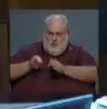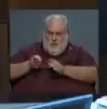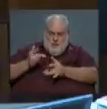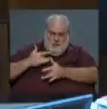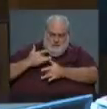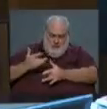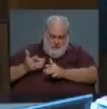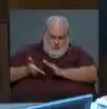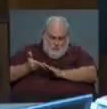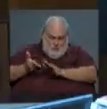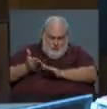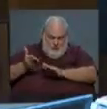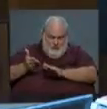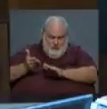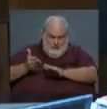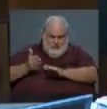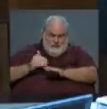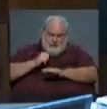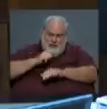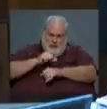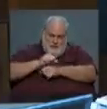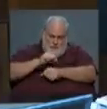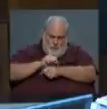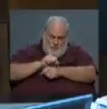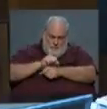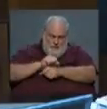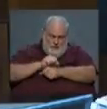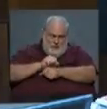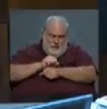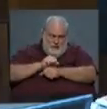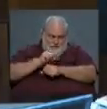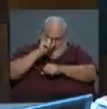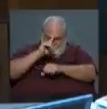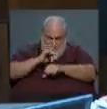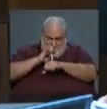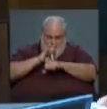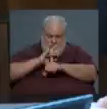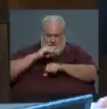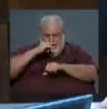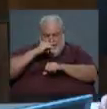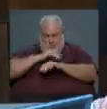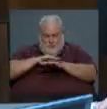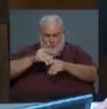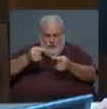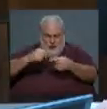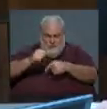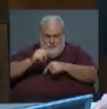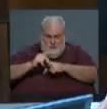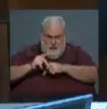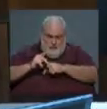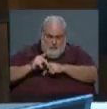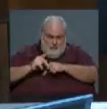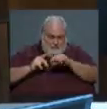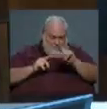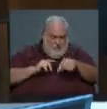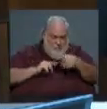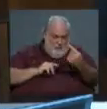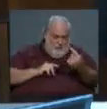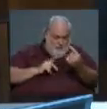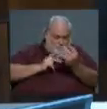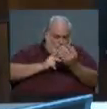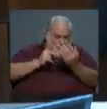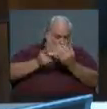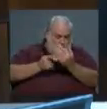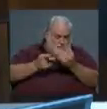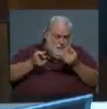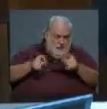runs it is on unemployment, and they're worried that the kids are not going to come back. Do you know if this is the only program that